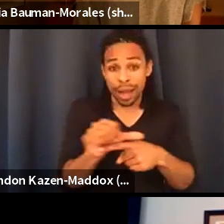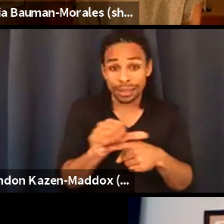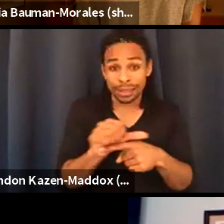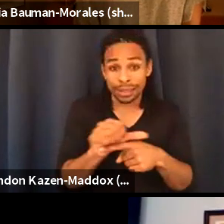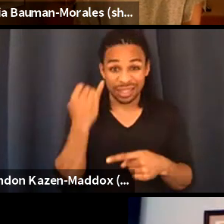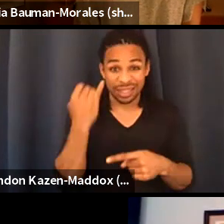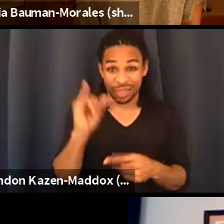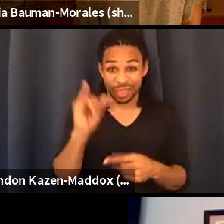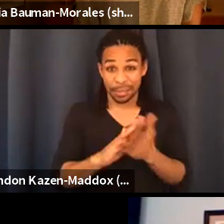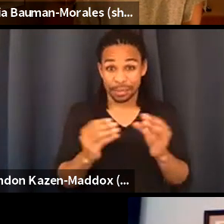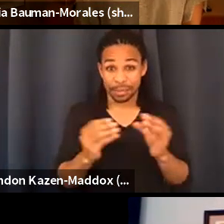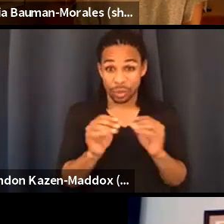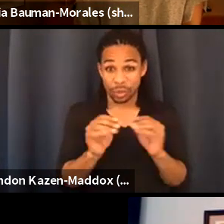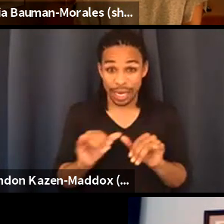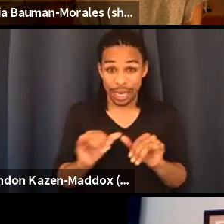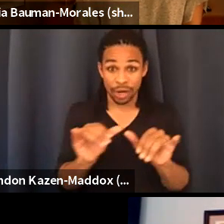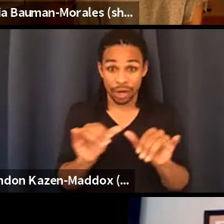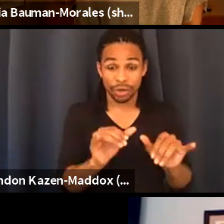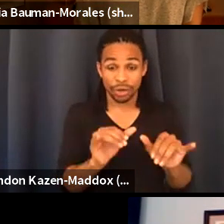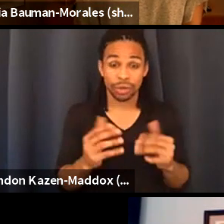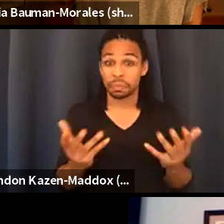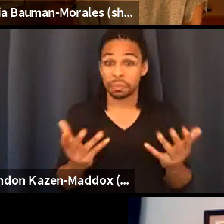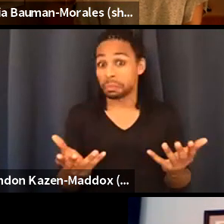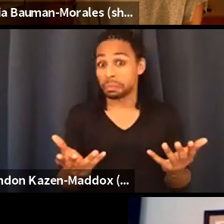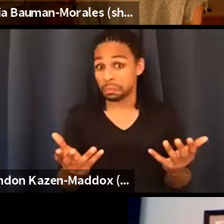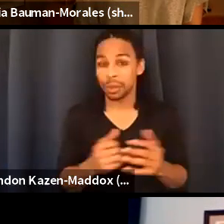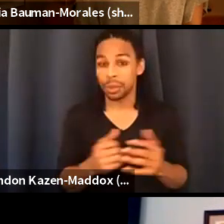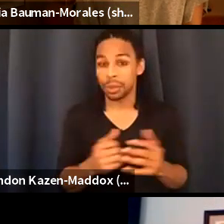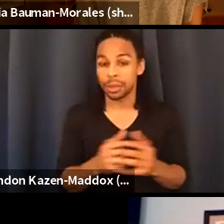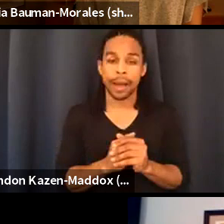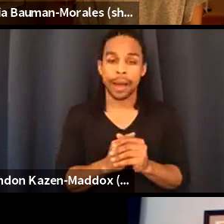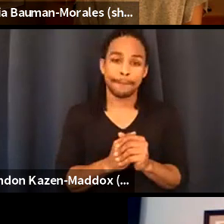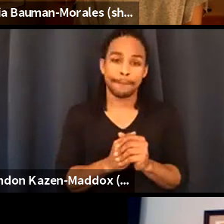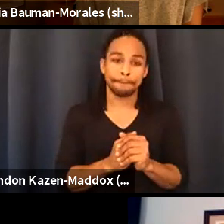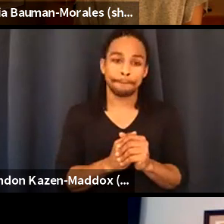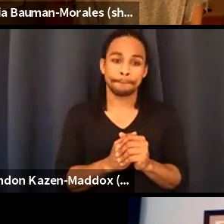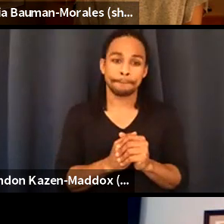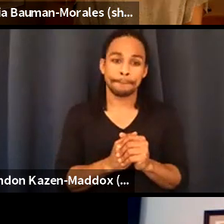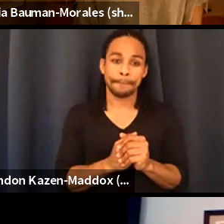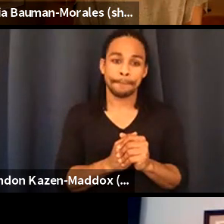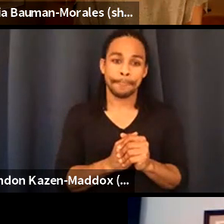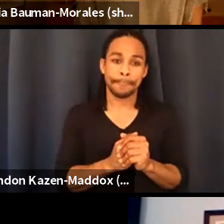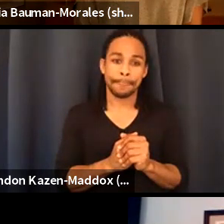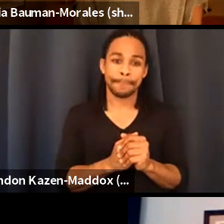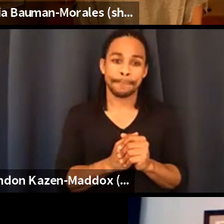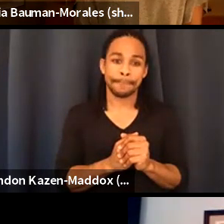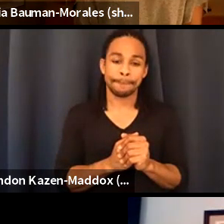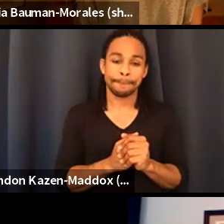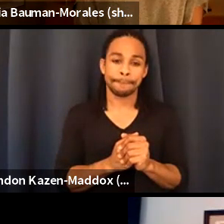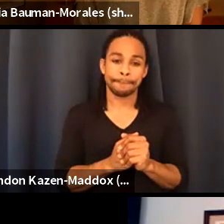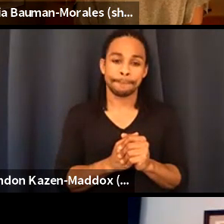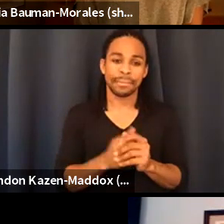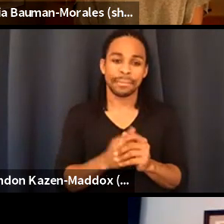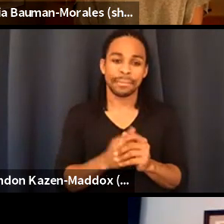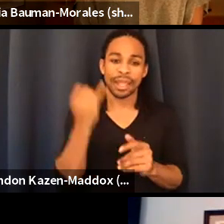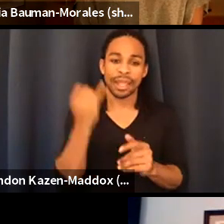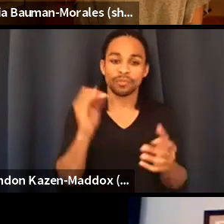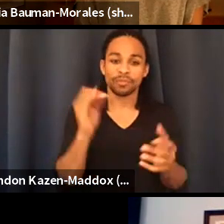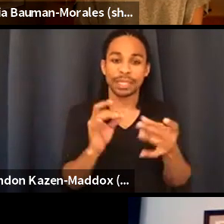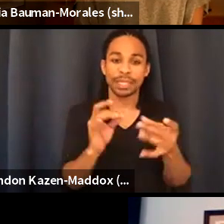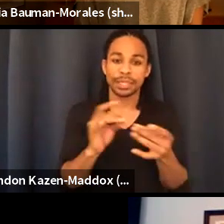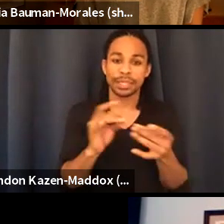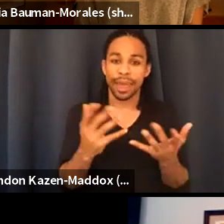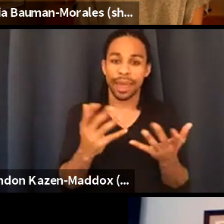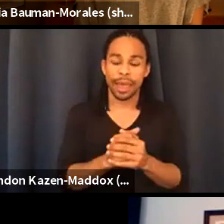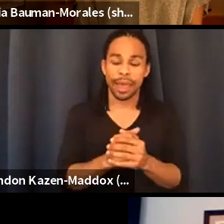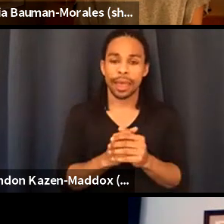address, you know, these challenges and cancellations, if